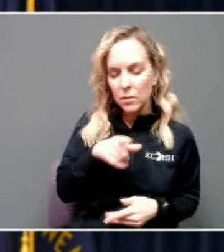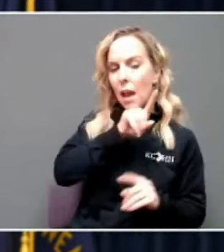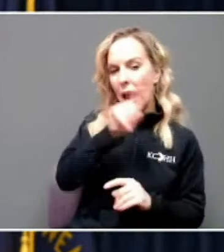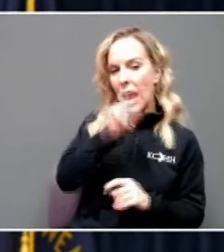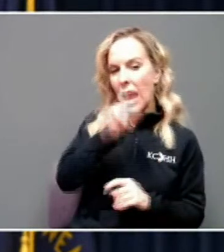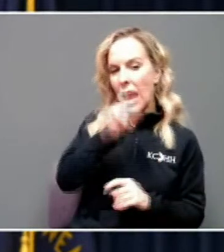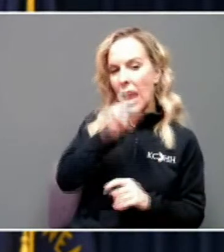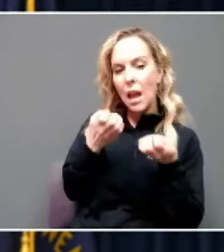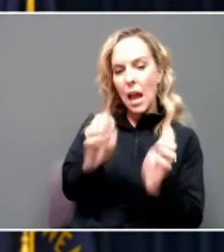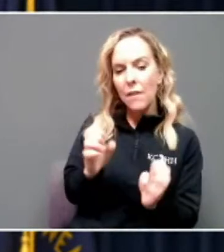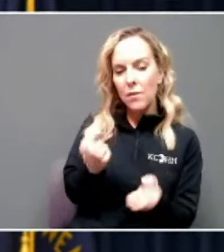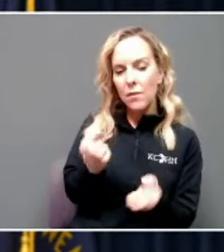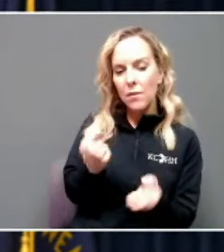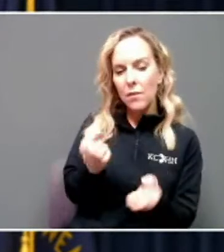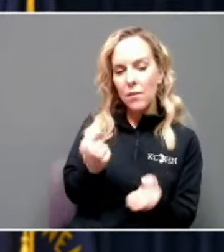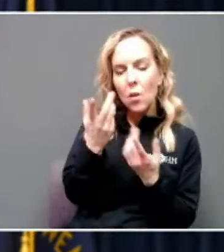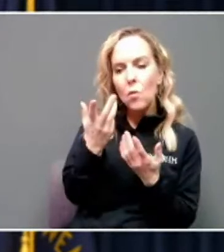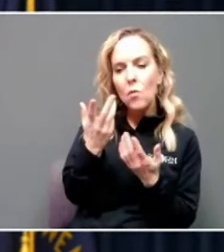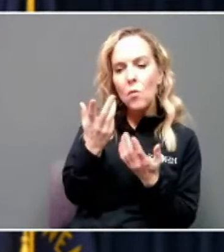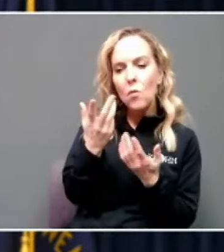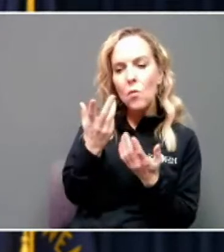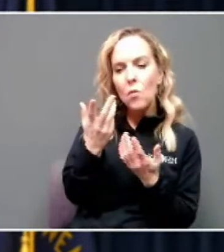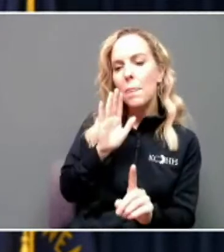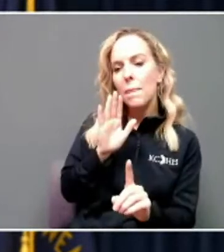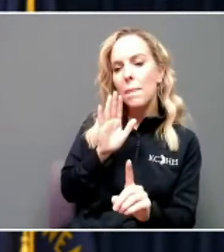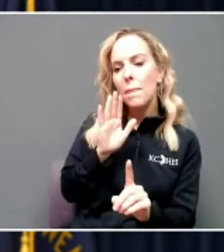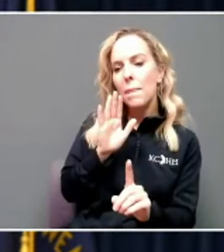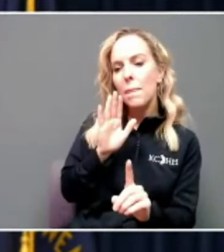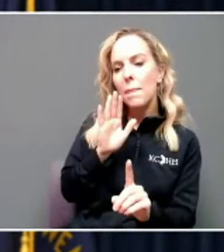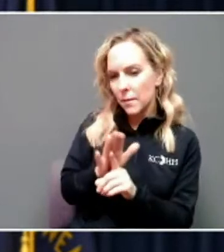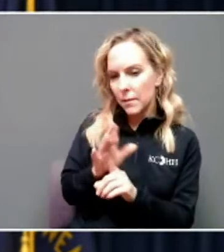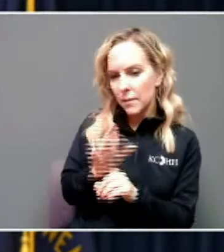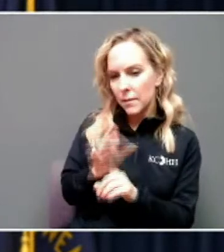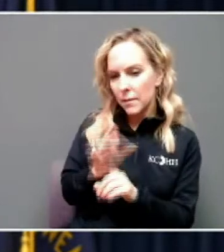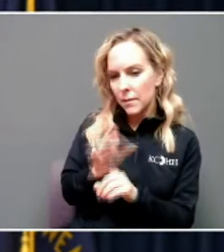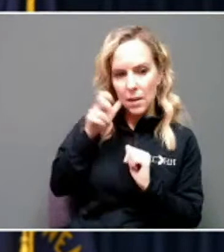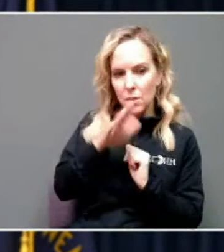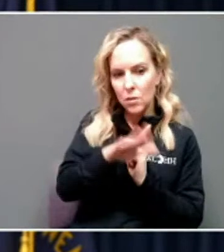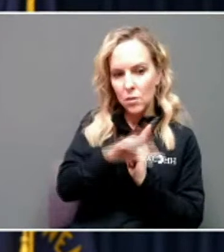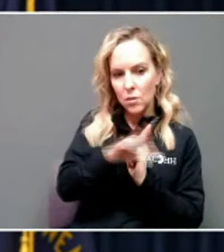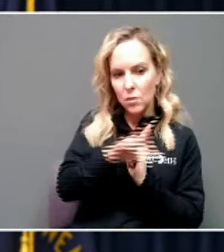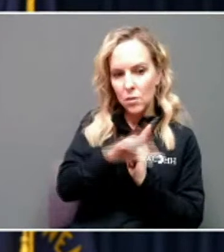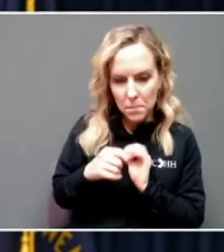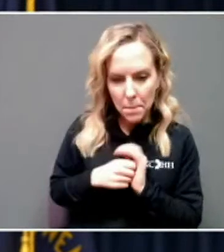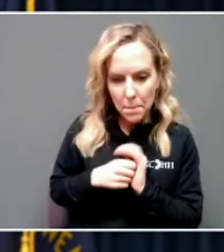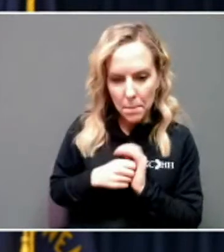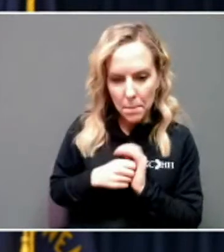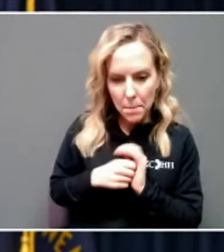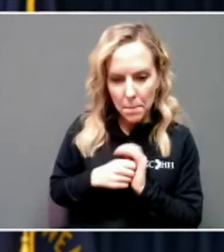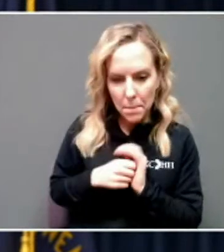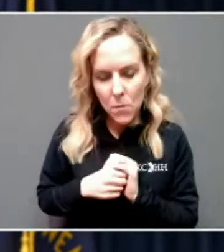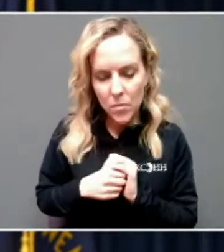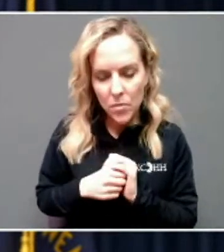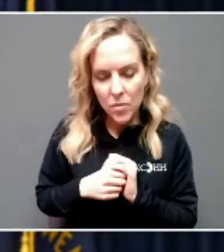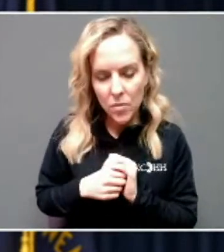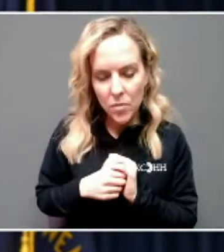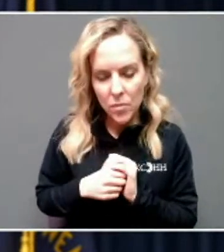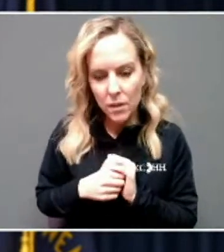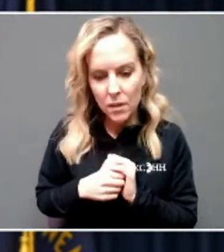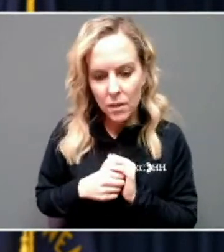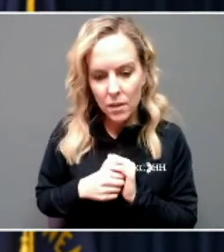are causing the labor struggle, the Brookings Institution found that millions of Americans are still struggling with what we know as long